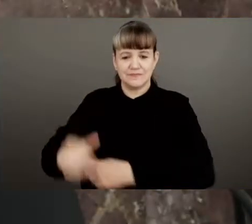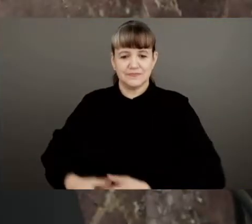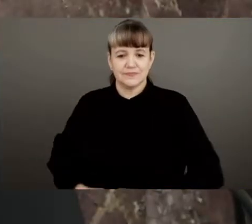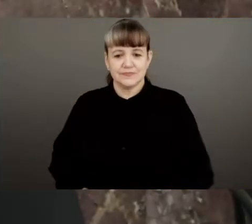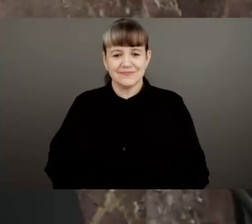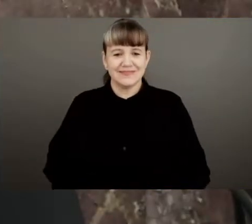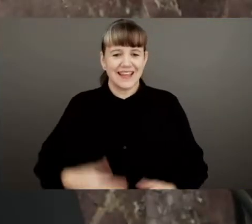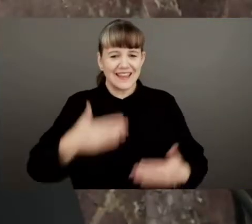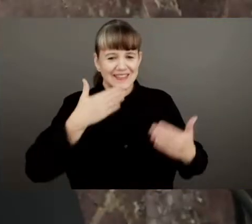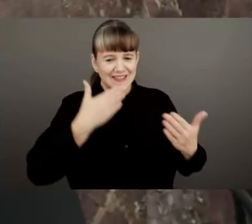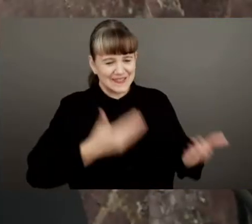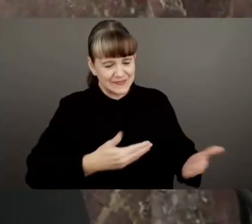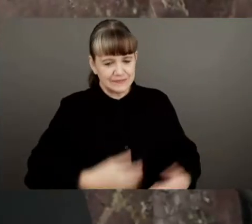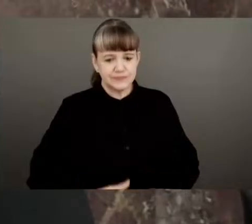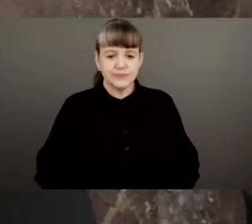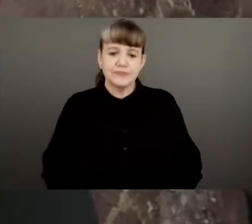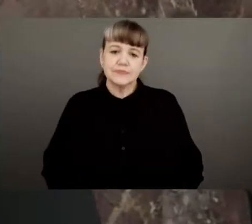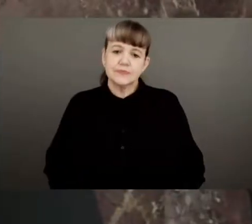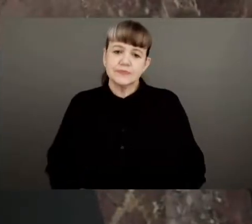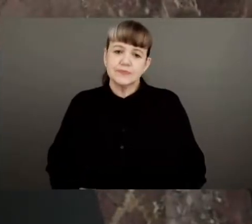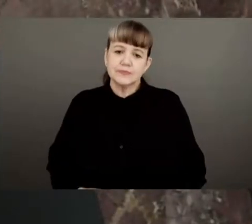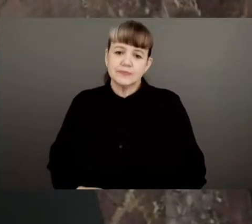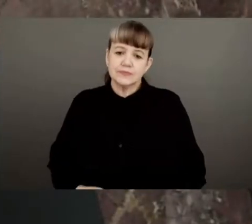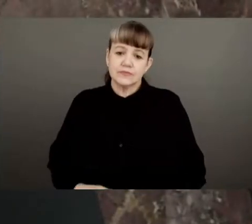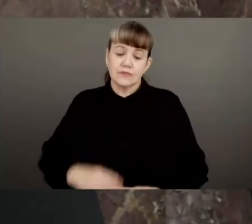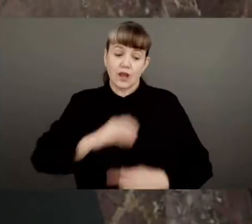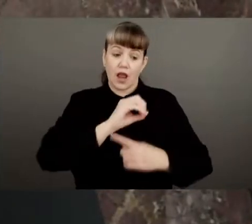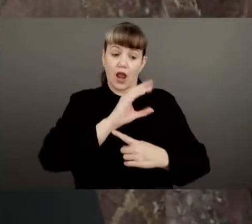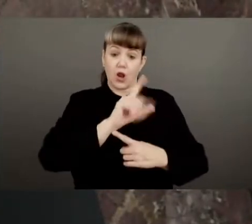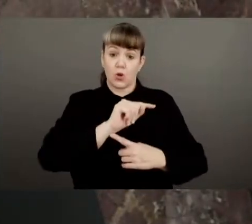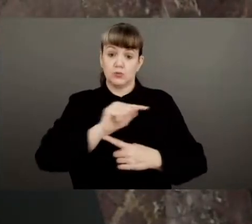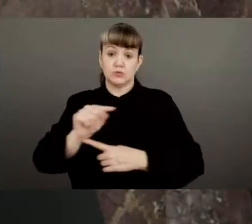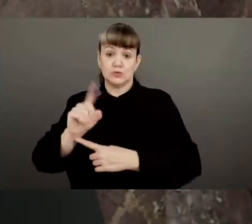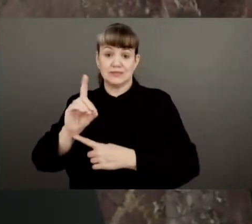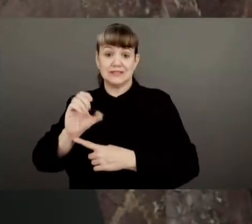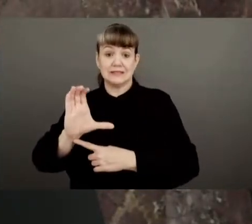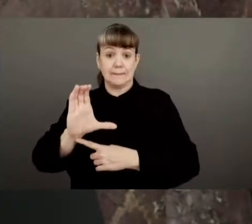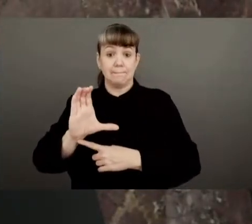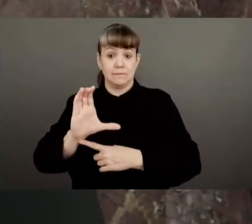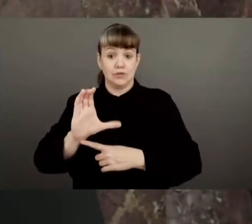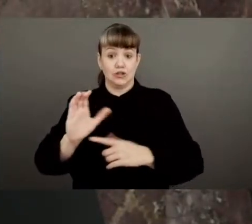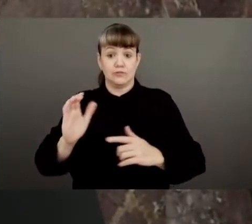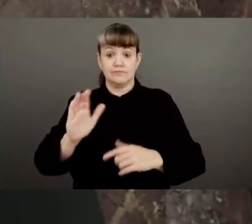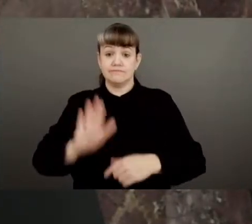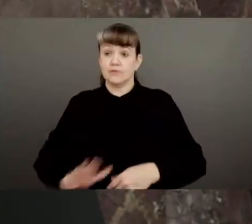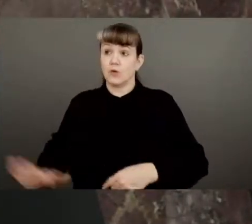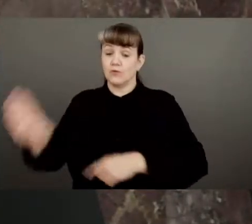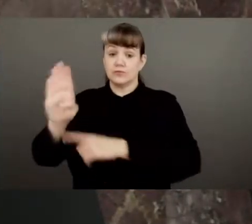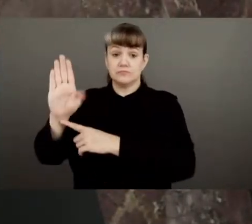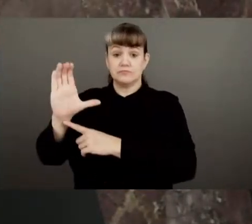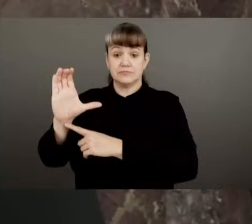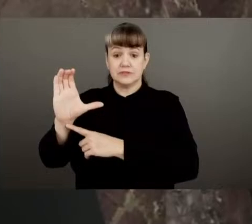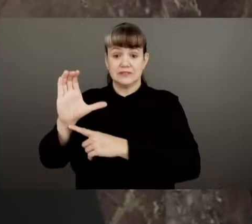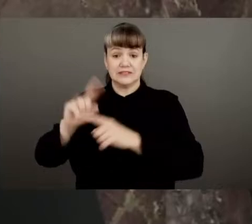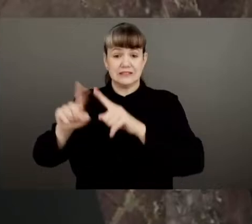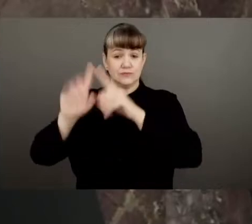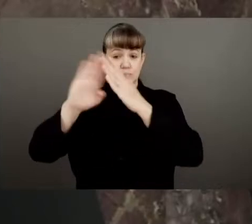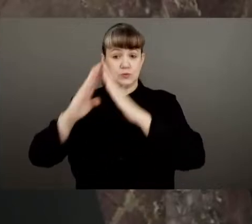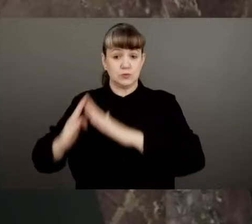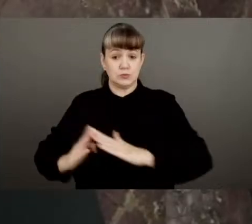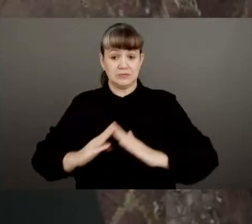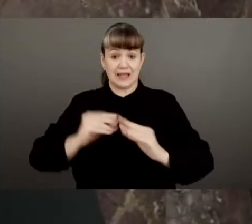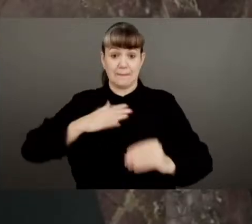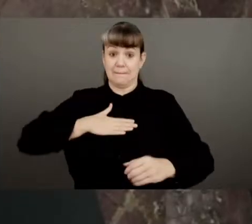December, communities across British Columbia and in my riding of Vancouver-Langara come alive with